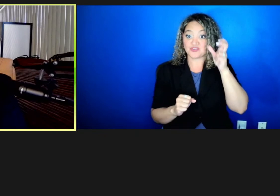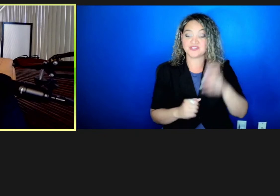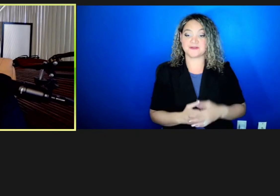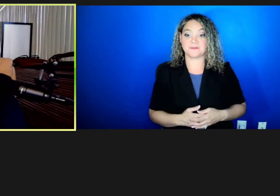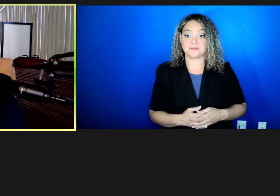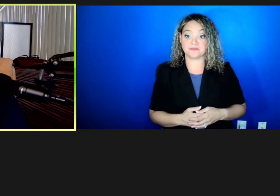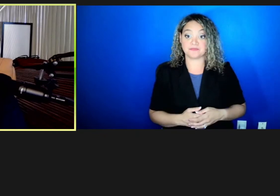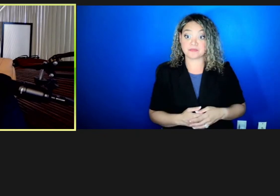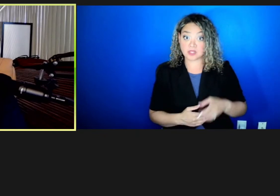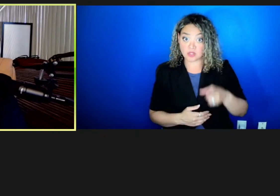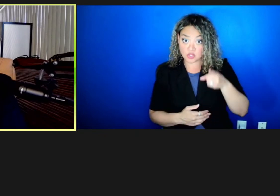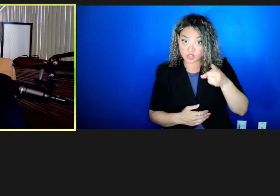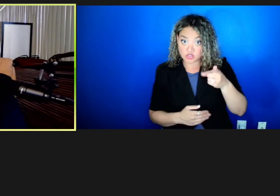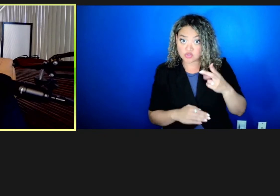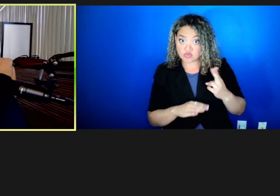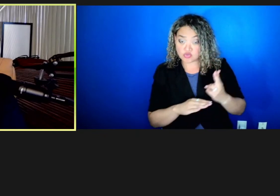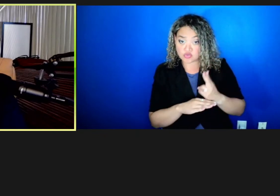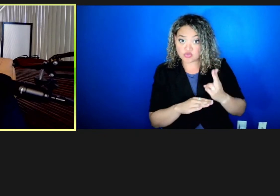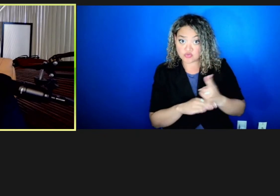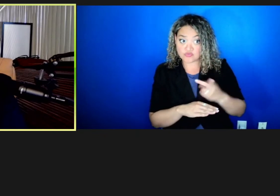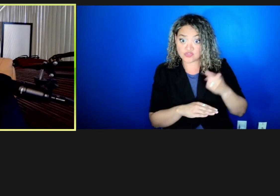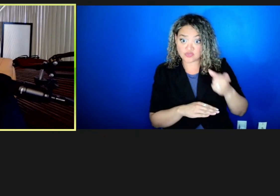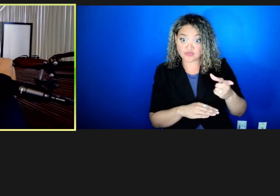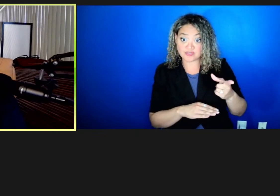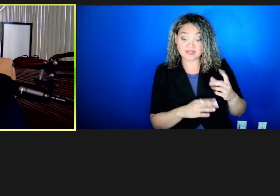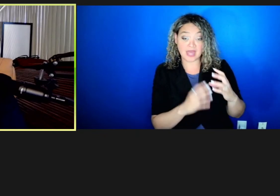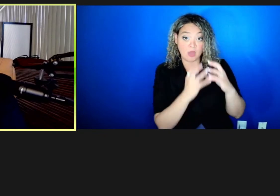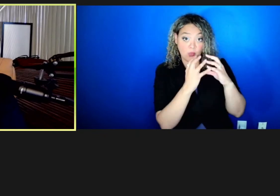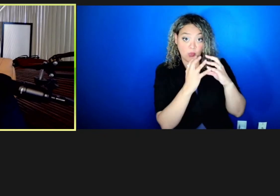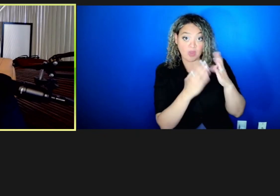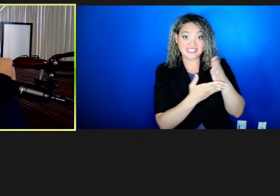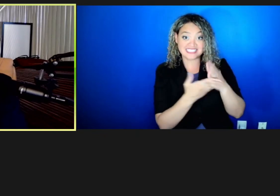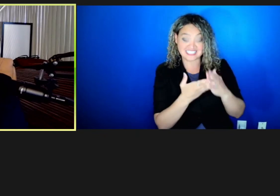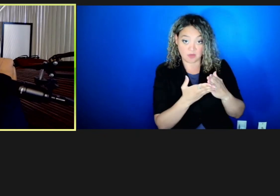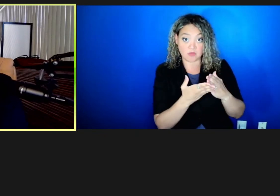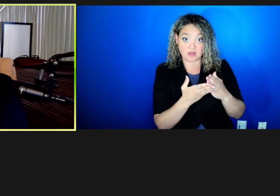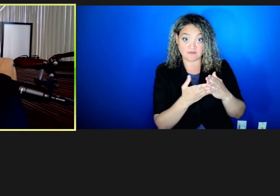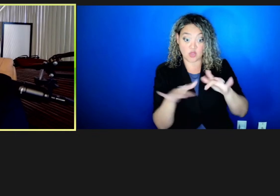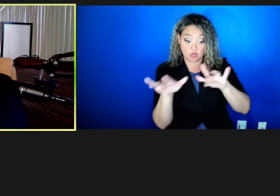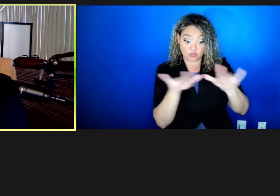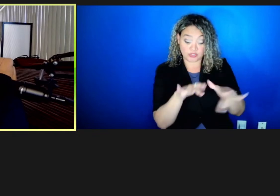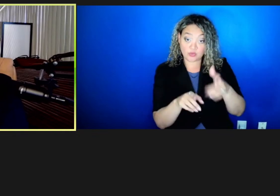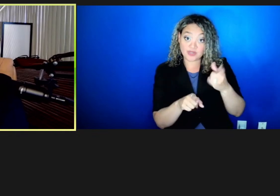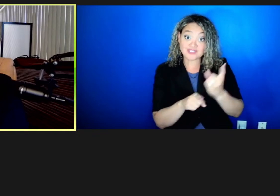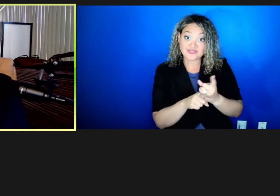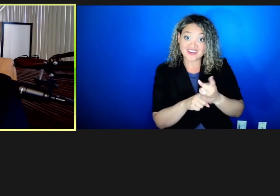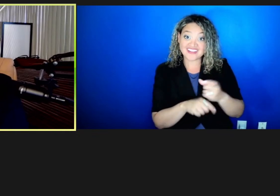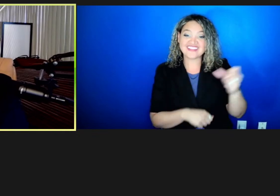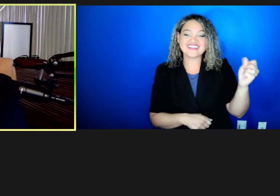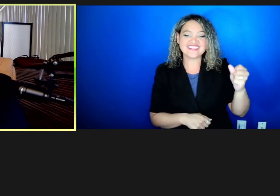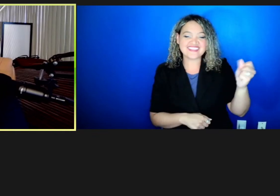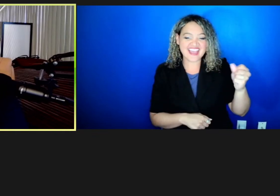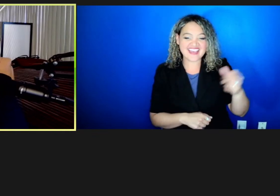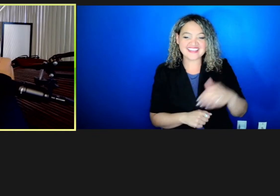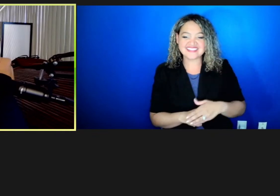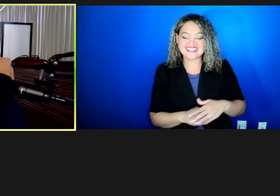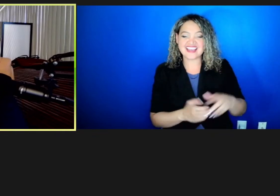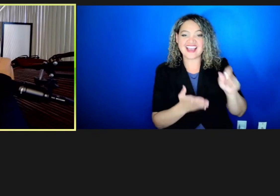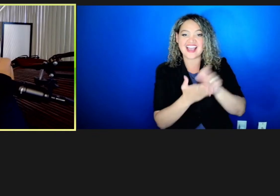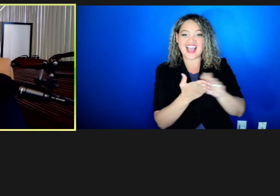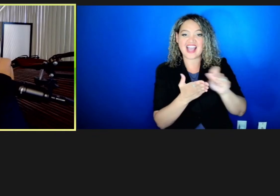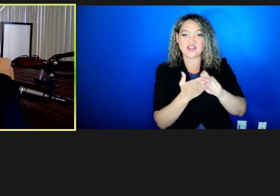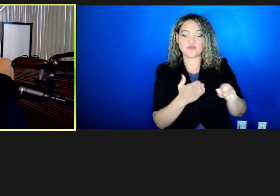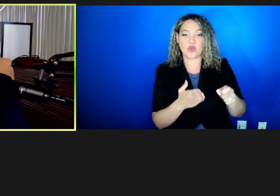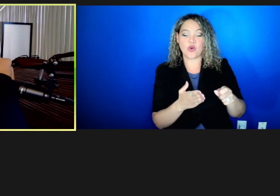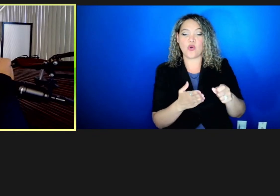And you have used this conch in some of your recordings, haven't you? Yes, I have. Yeah. Yeah. I wrote a song called Israel,